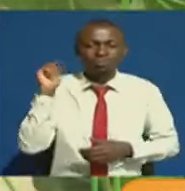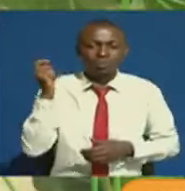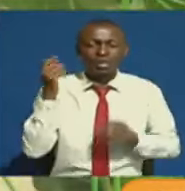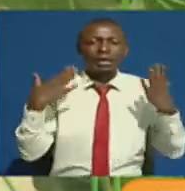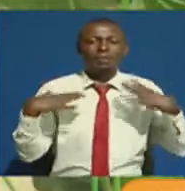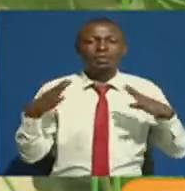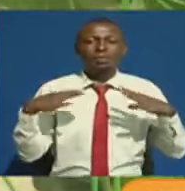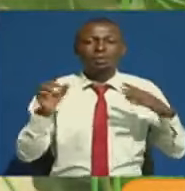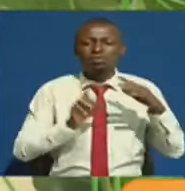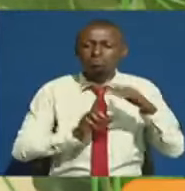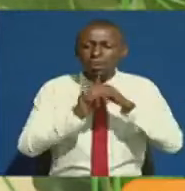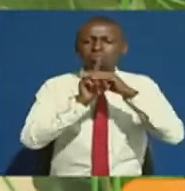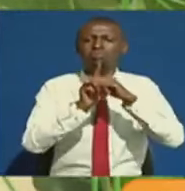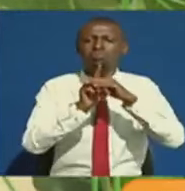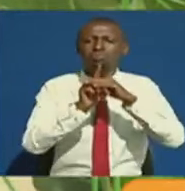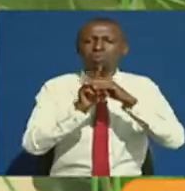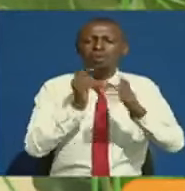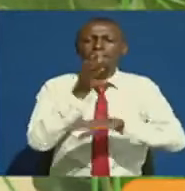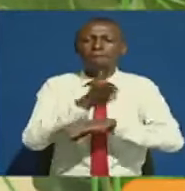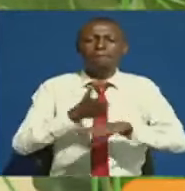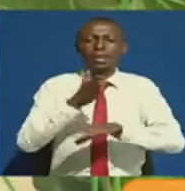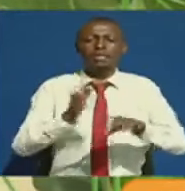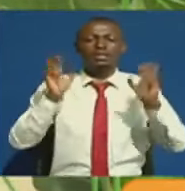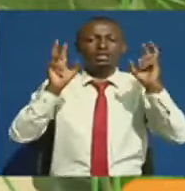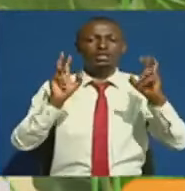bread. I can say with certainty